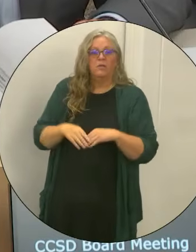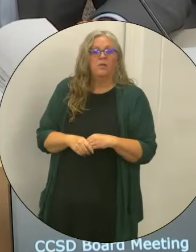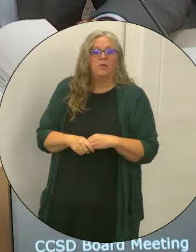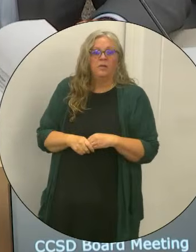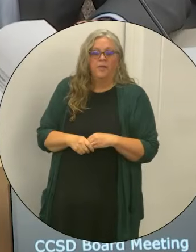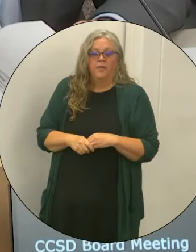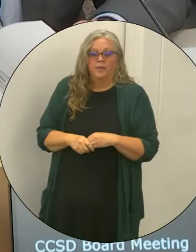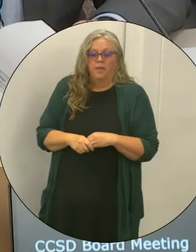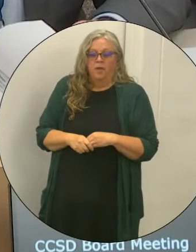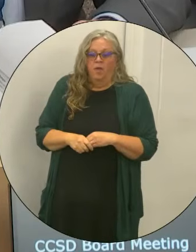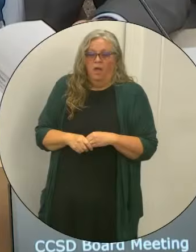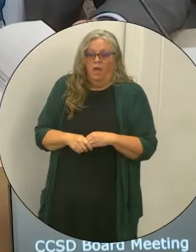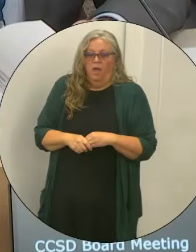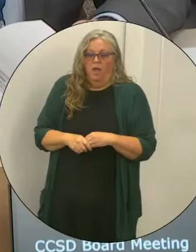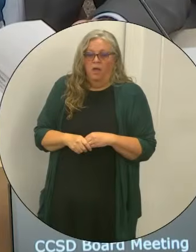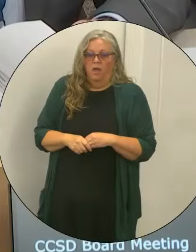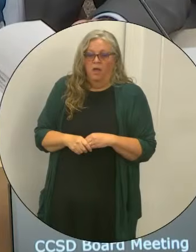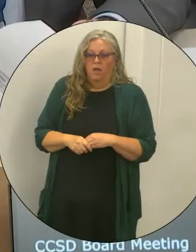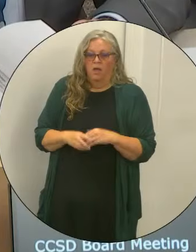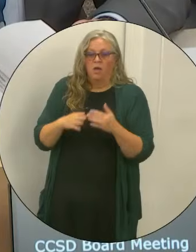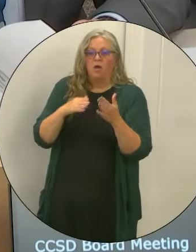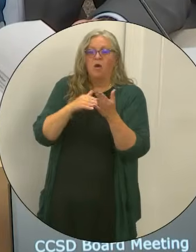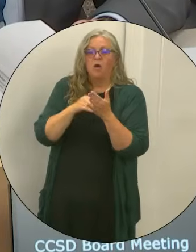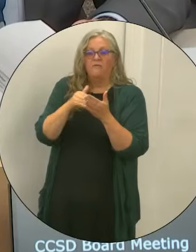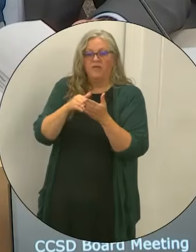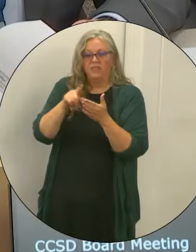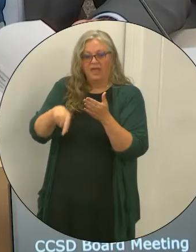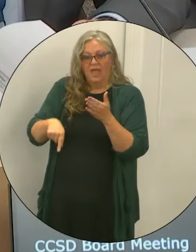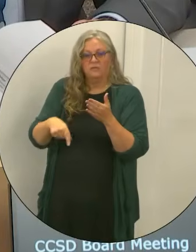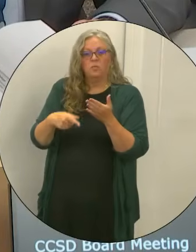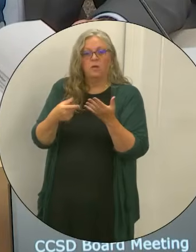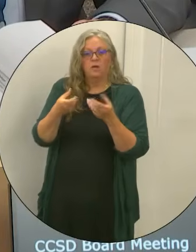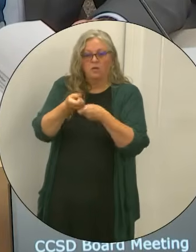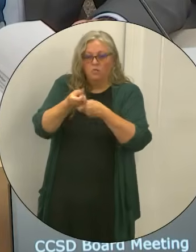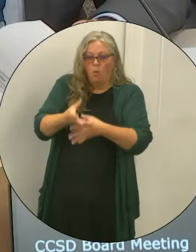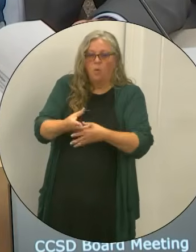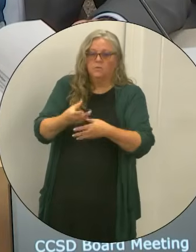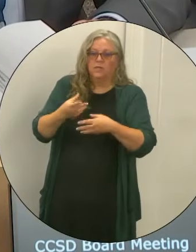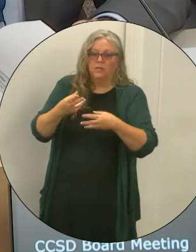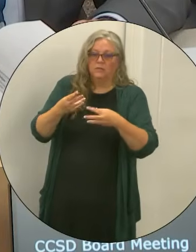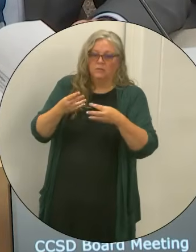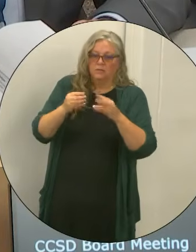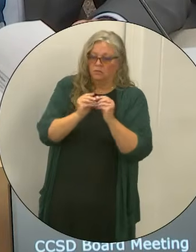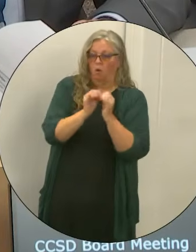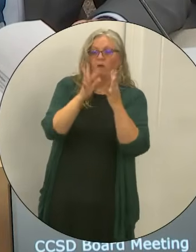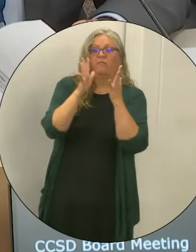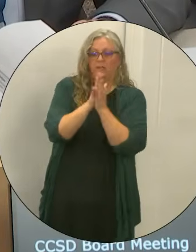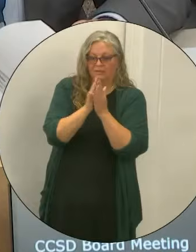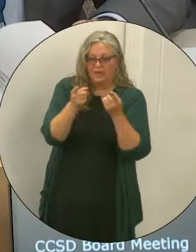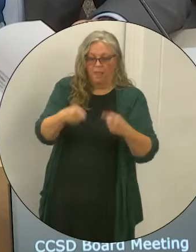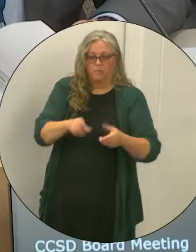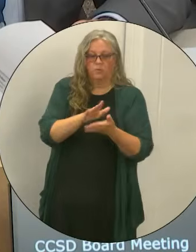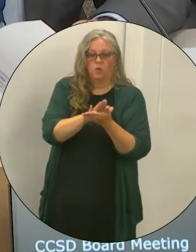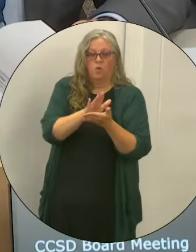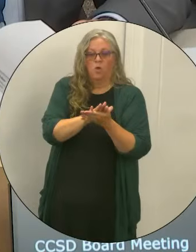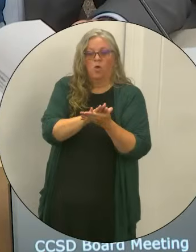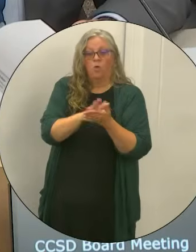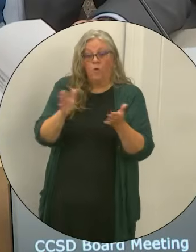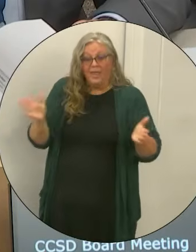that is what fuels a lot of the conflicts that we have in school. So we encourage the reporting of Safe